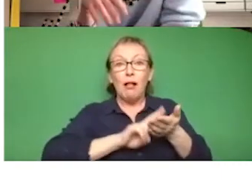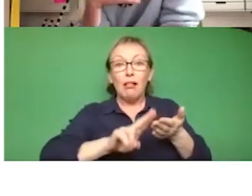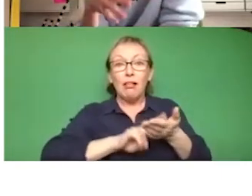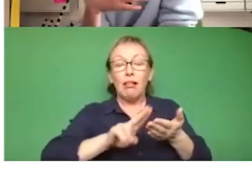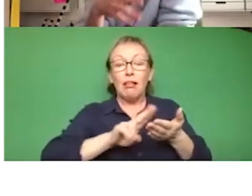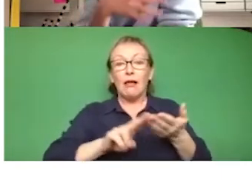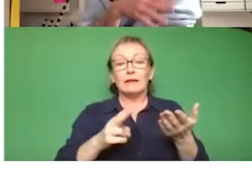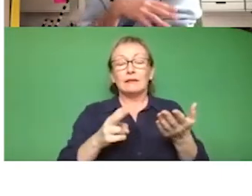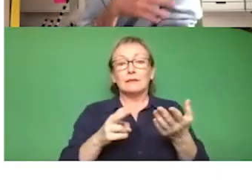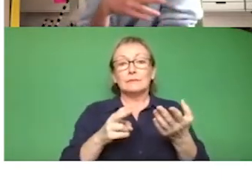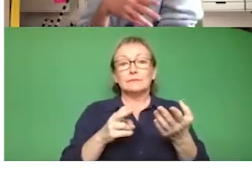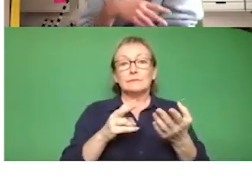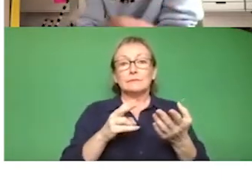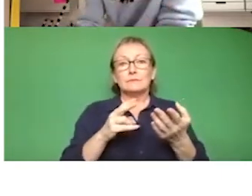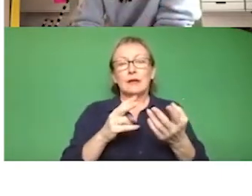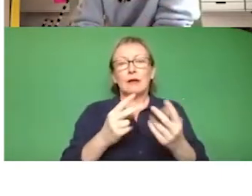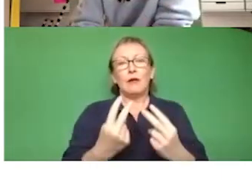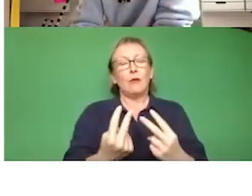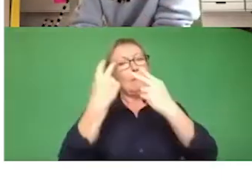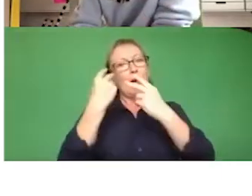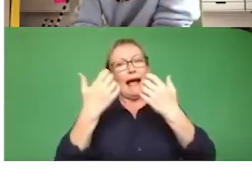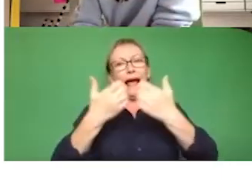Also reappraising how we want to communicate.